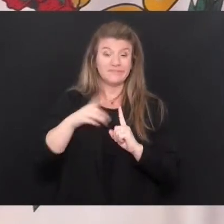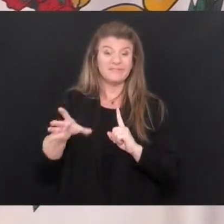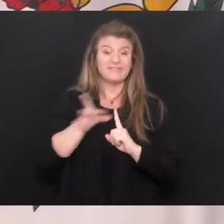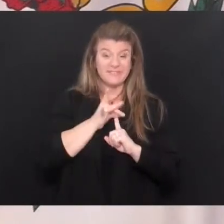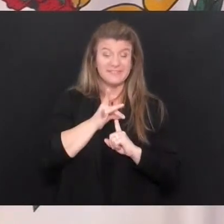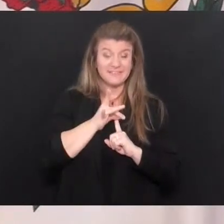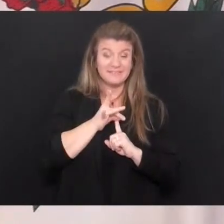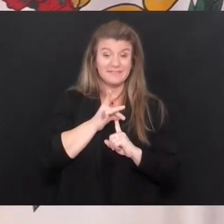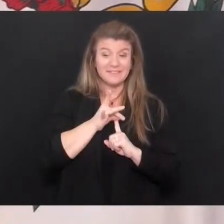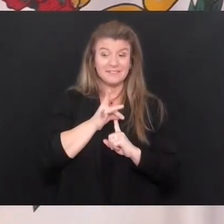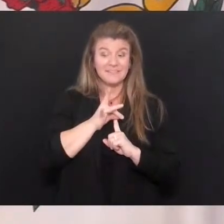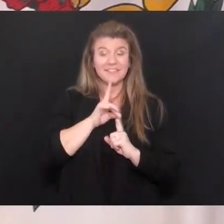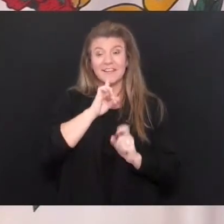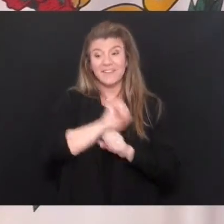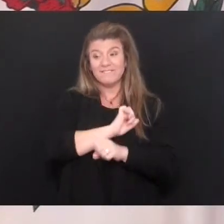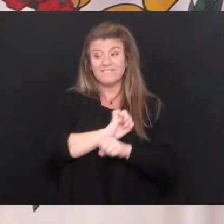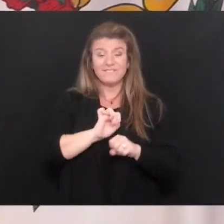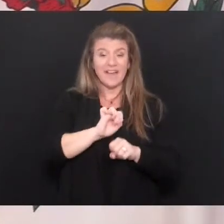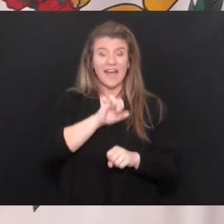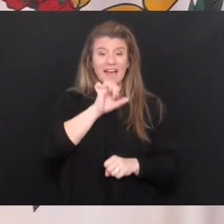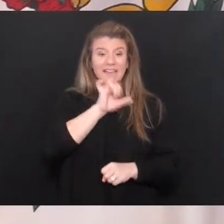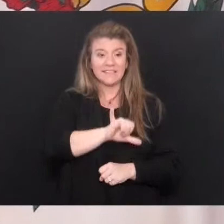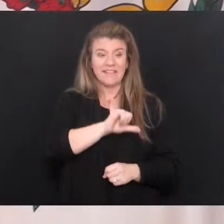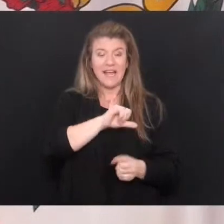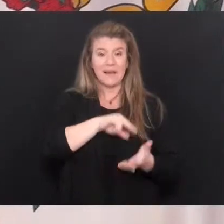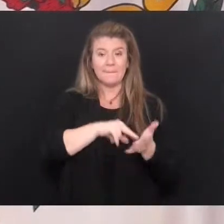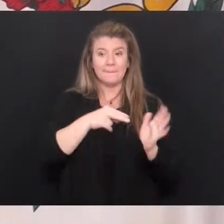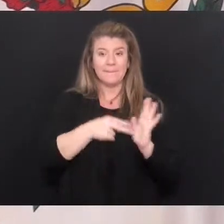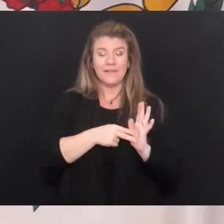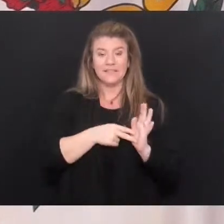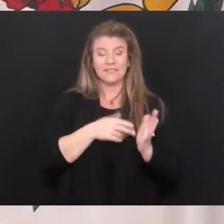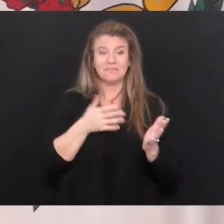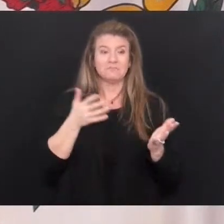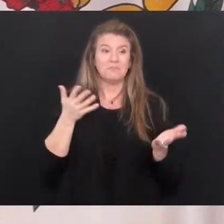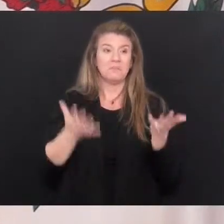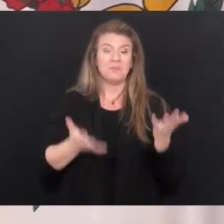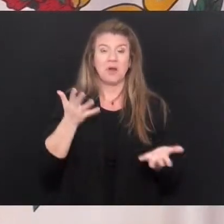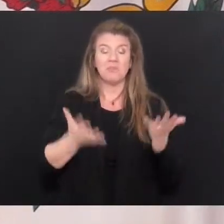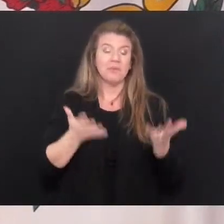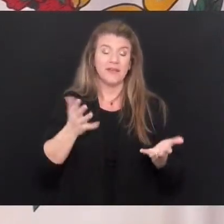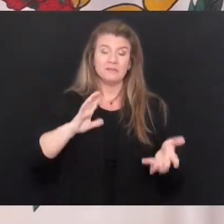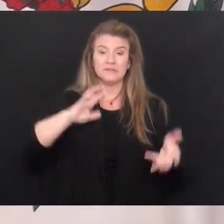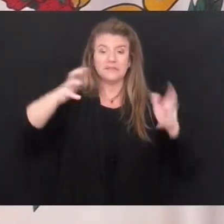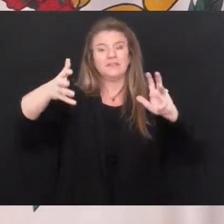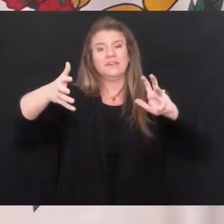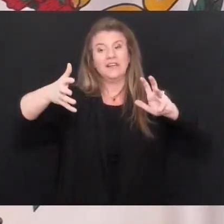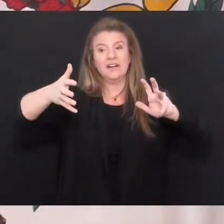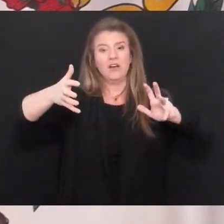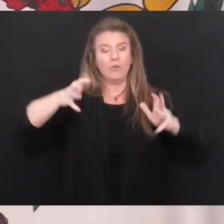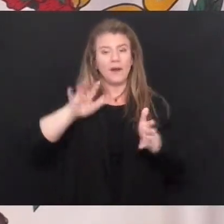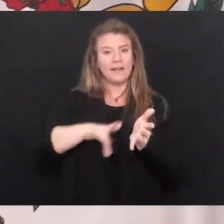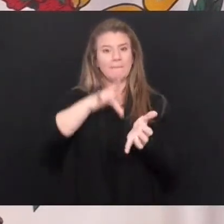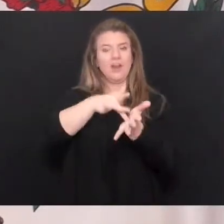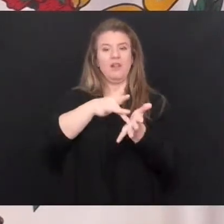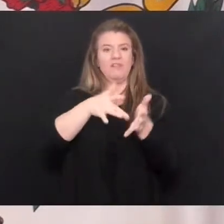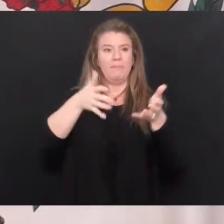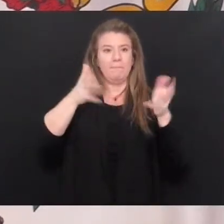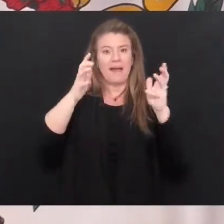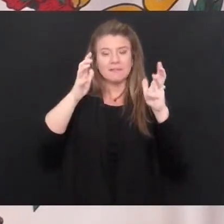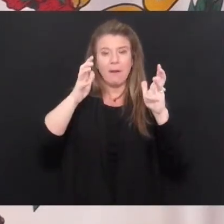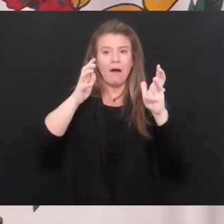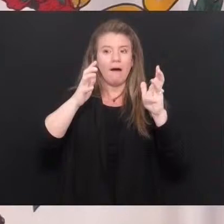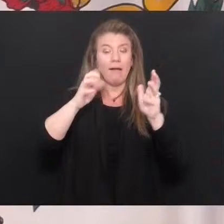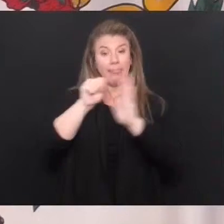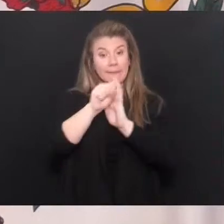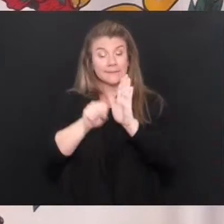that probably it's going to throw us, into a tailspin. We were in the middle of the basketball, the